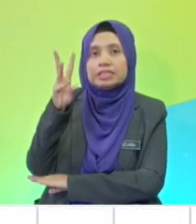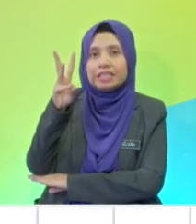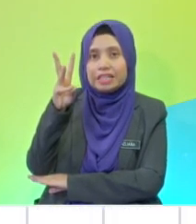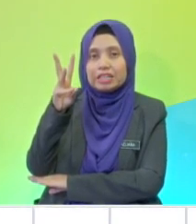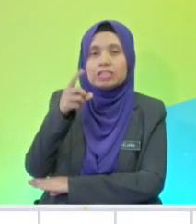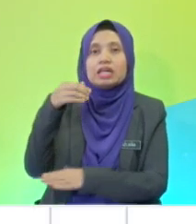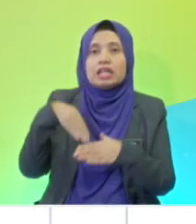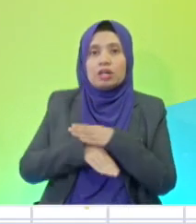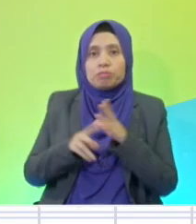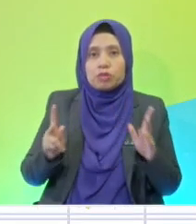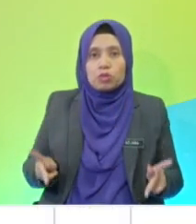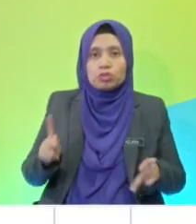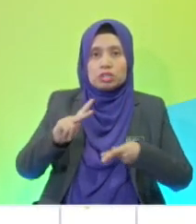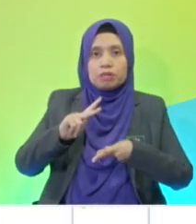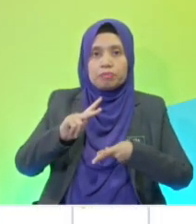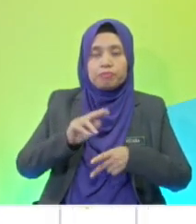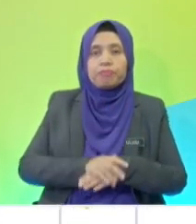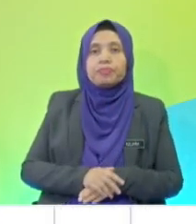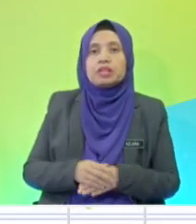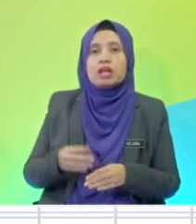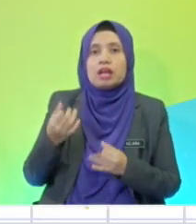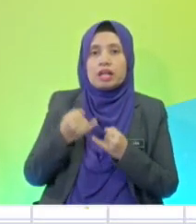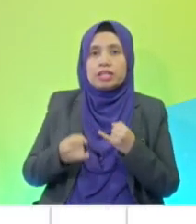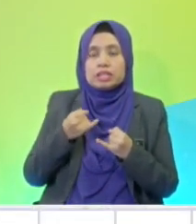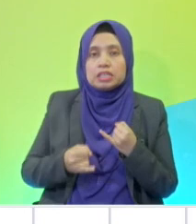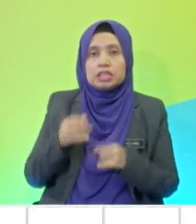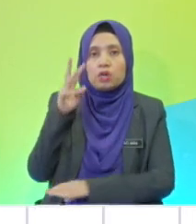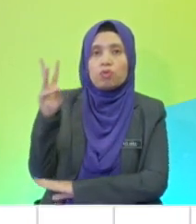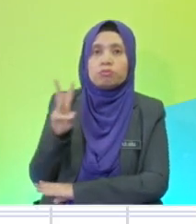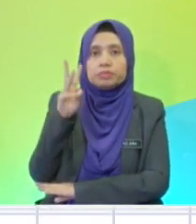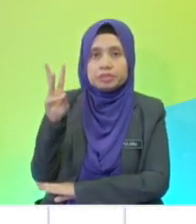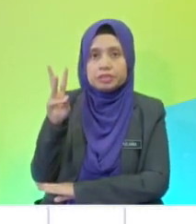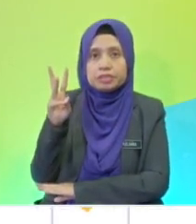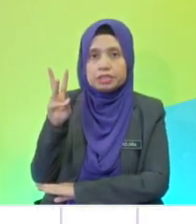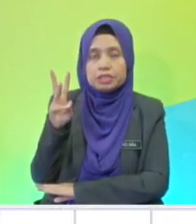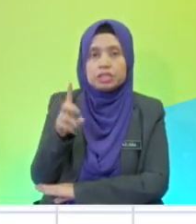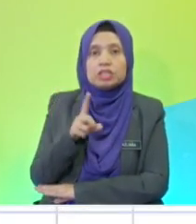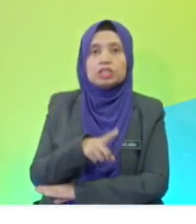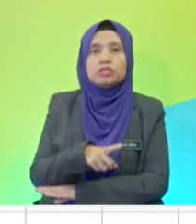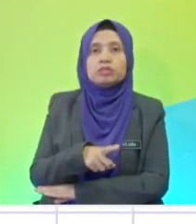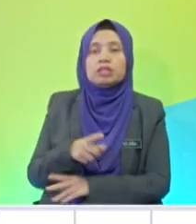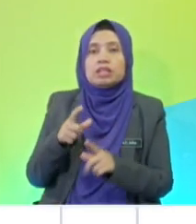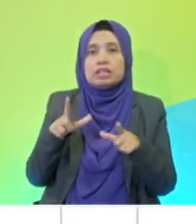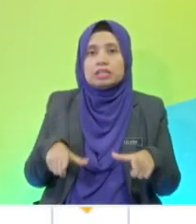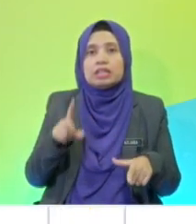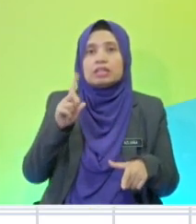the box. Finally, in Wednesday's lesson, we'll bury our time